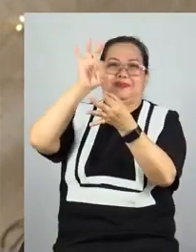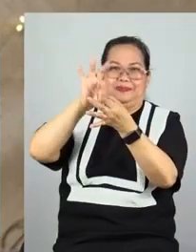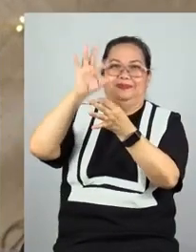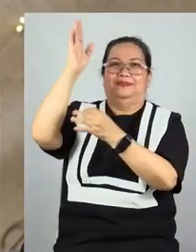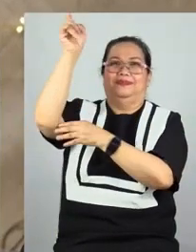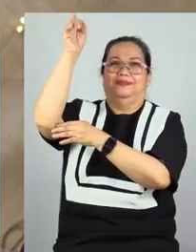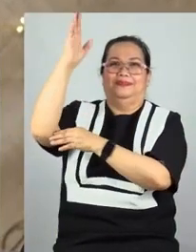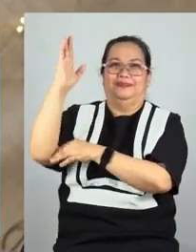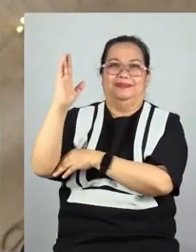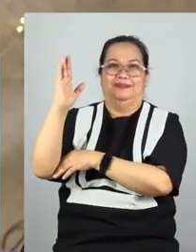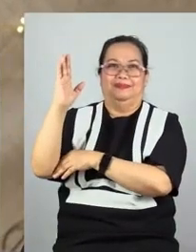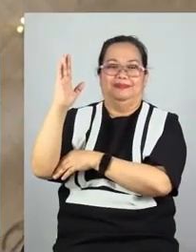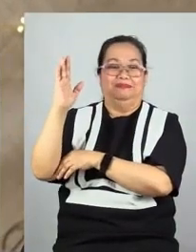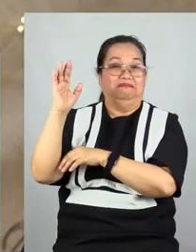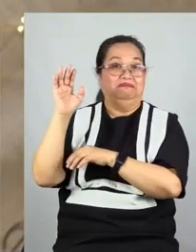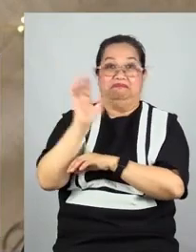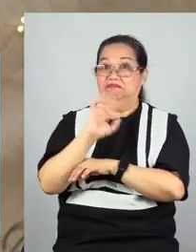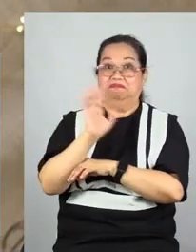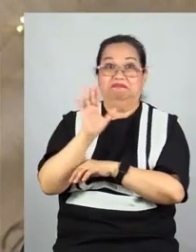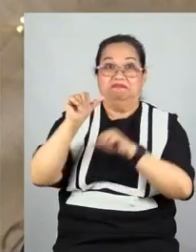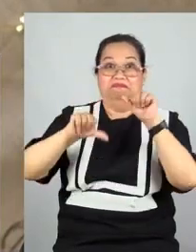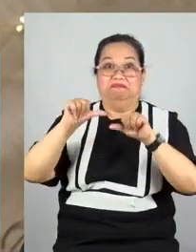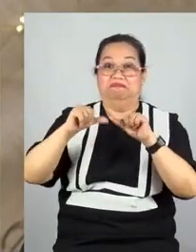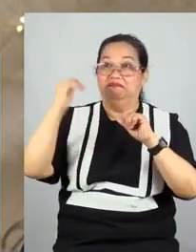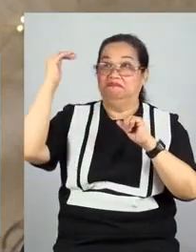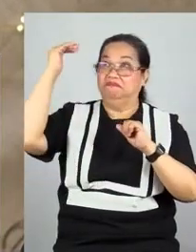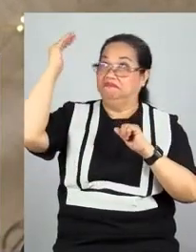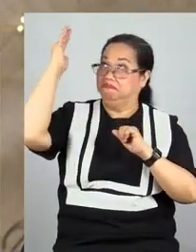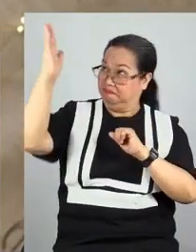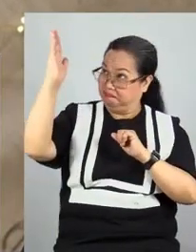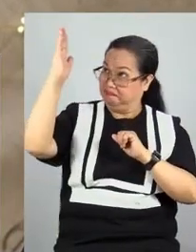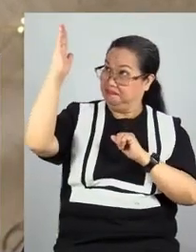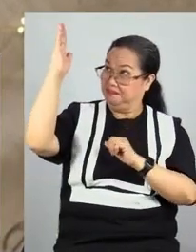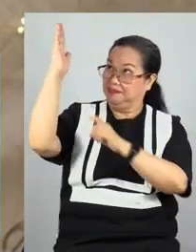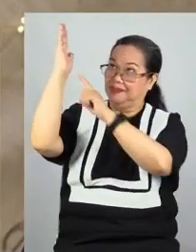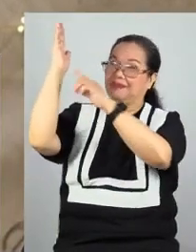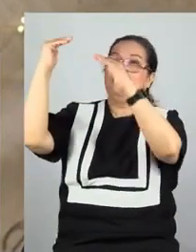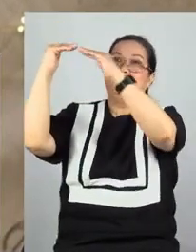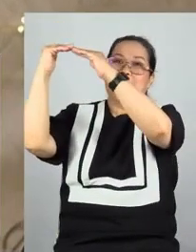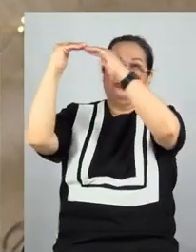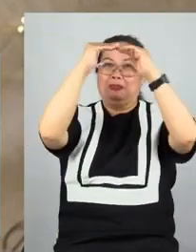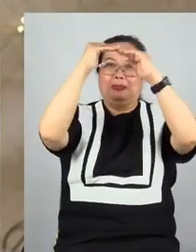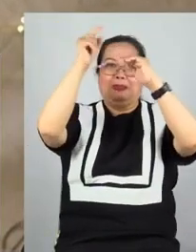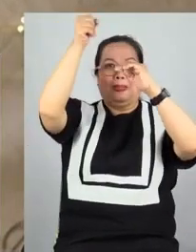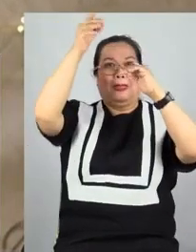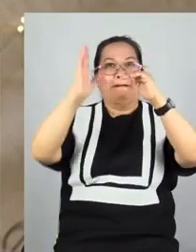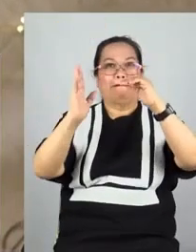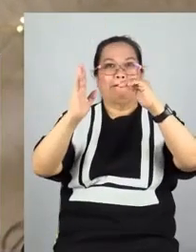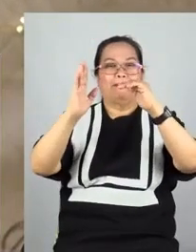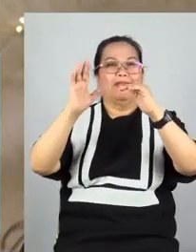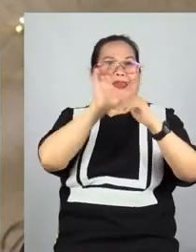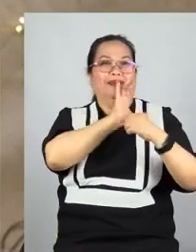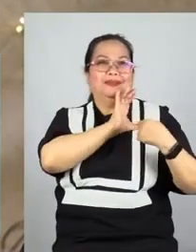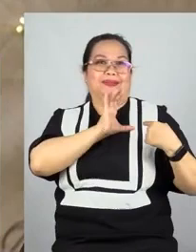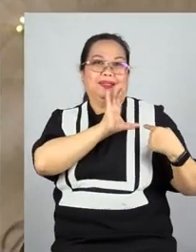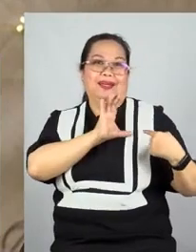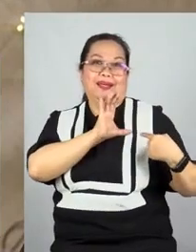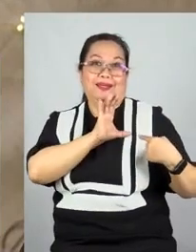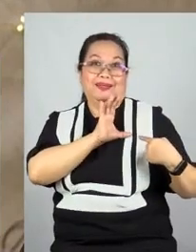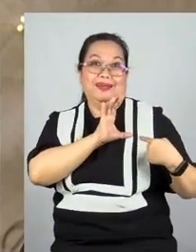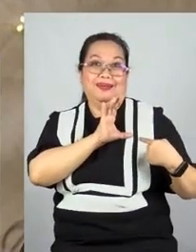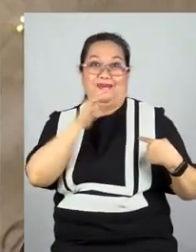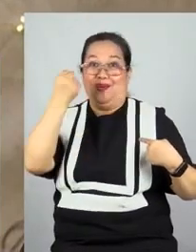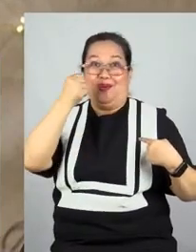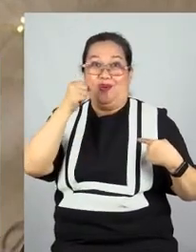So, wala pong kaduda-duda. He is equal with God. Sila po ay pareho ng karakter, ng